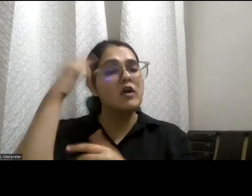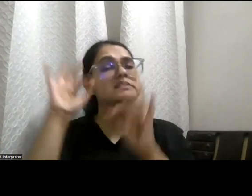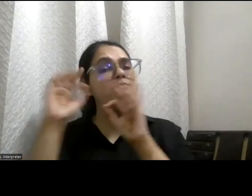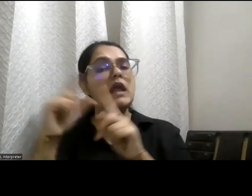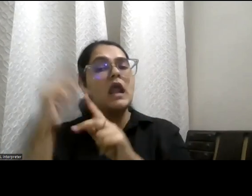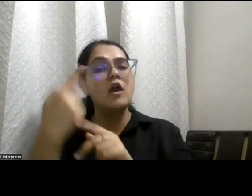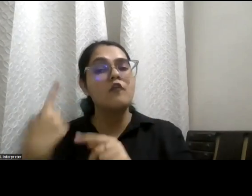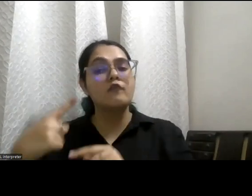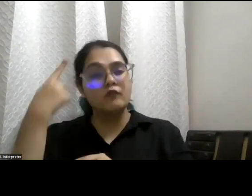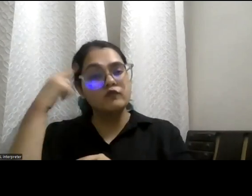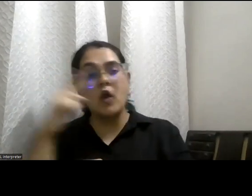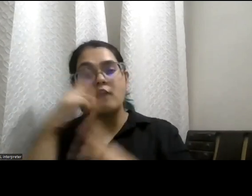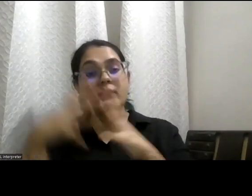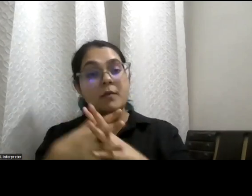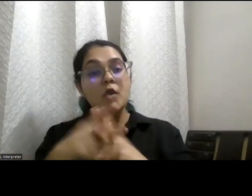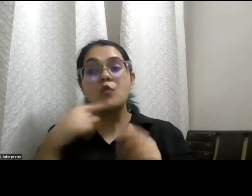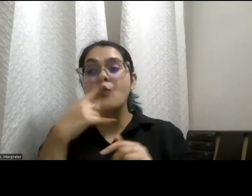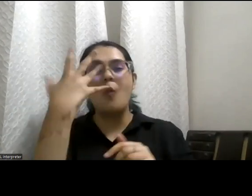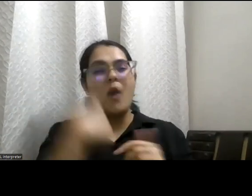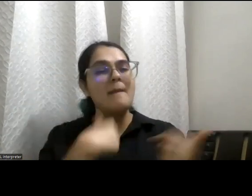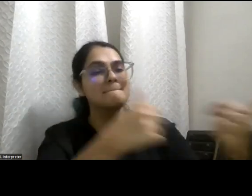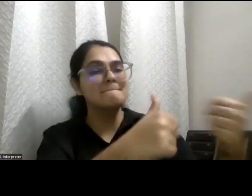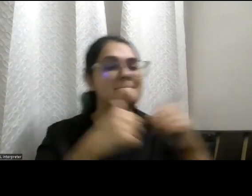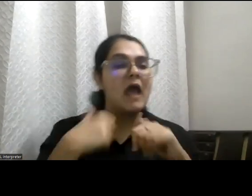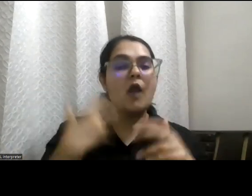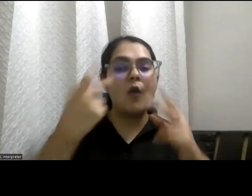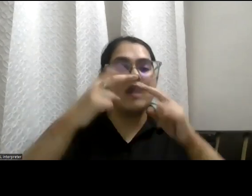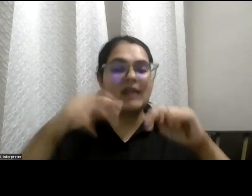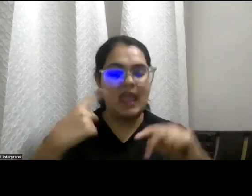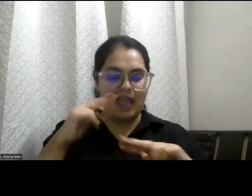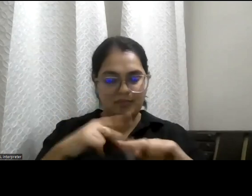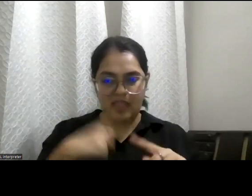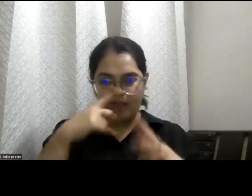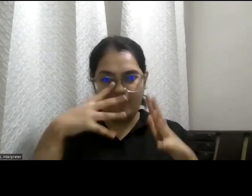women who want to come back into academia or research after a gap of